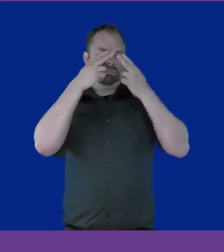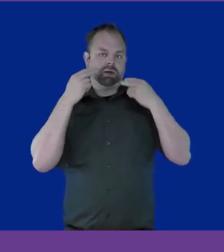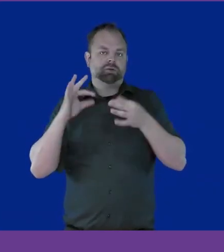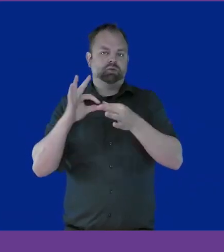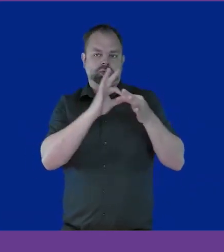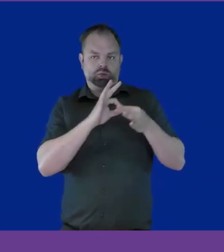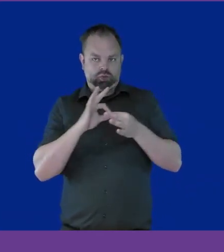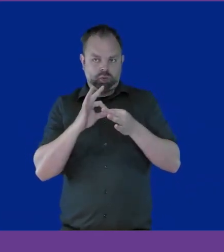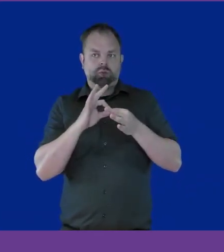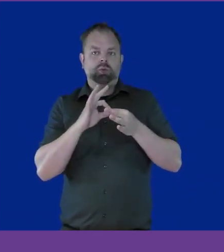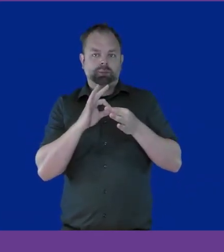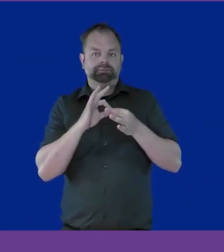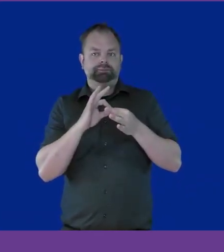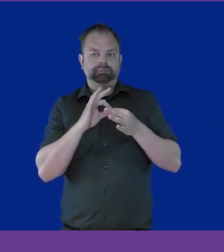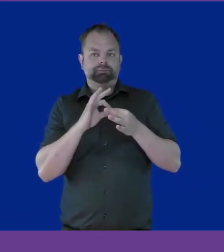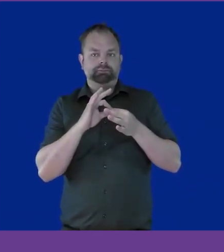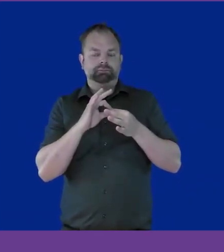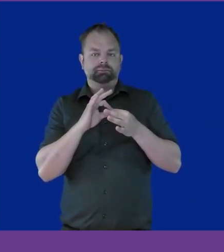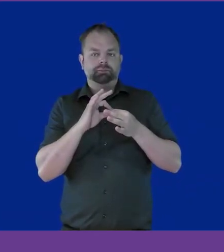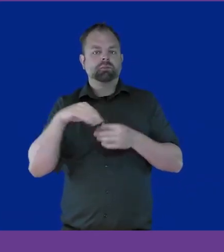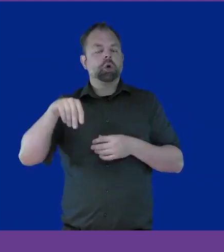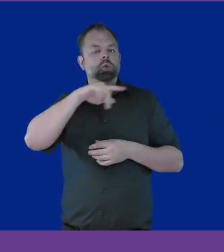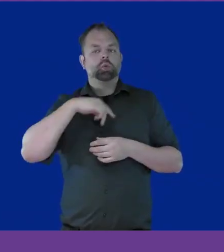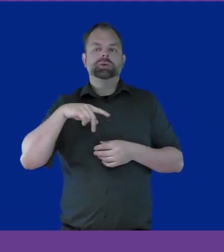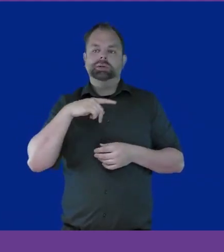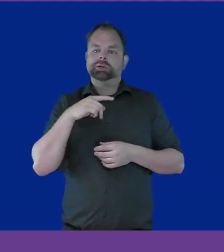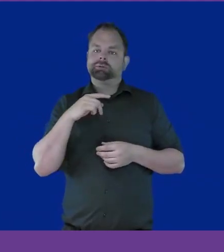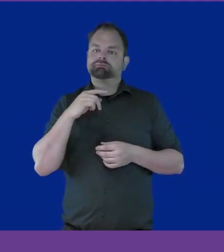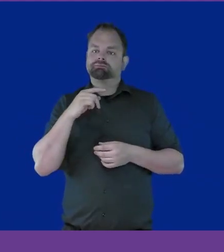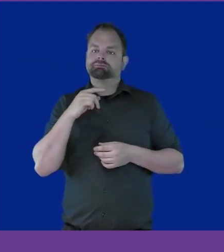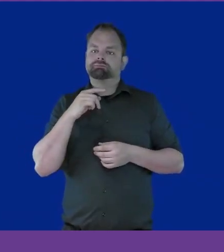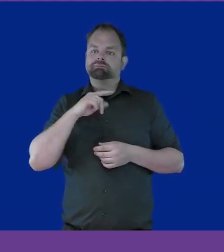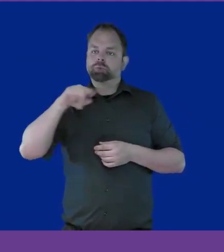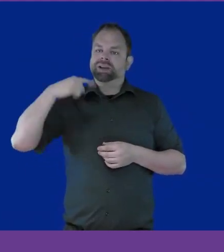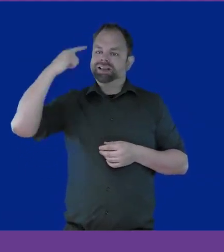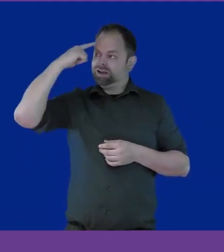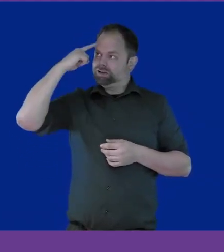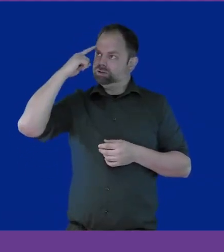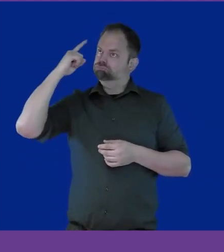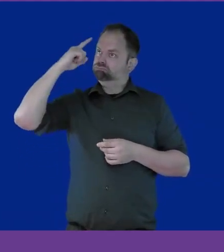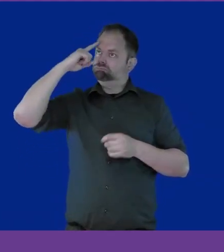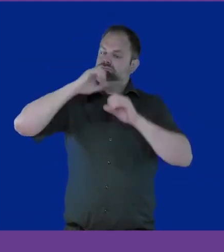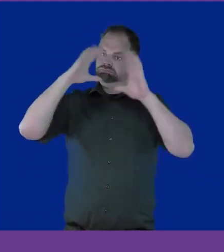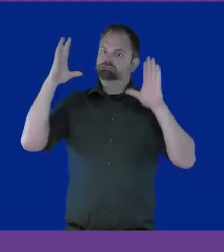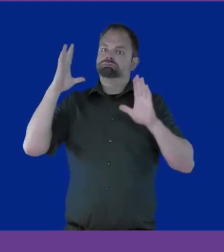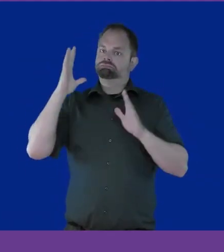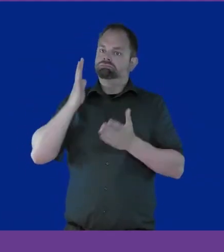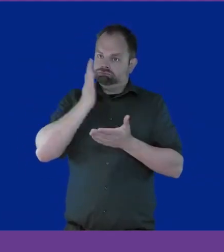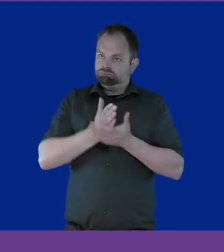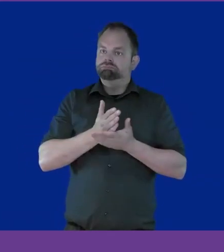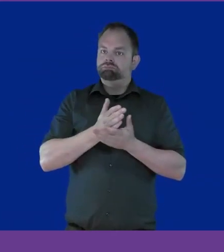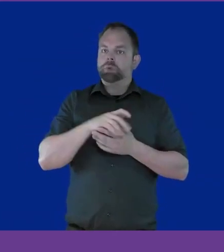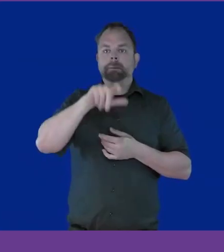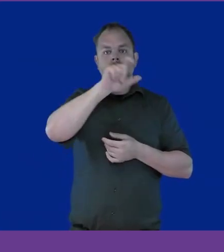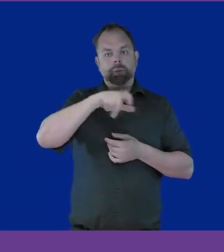to own their own money. I should be able to decide over my own funds and have a good overview of what that means.